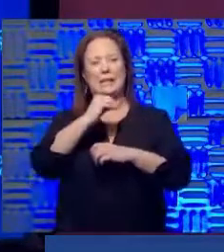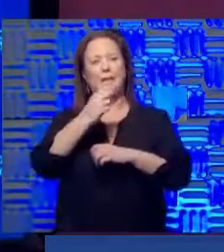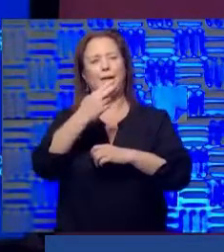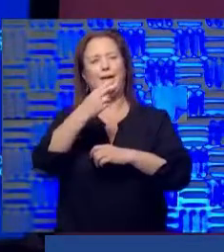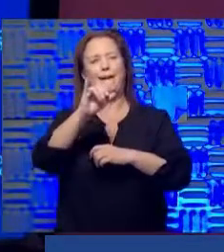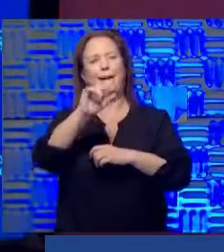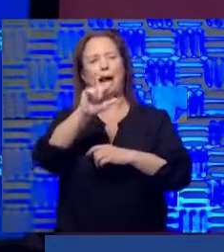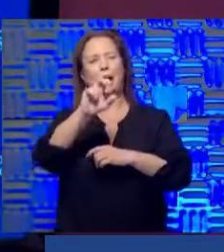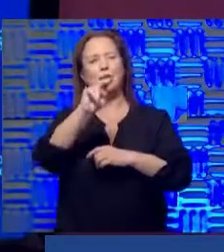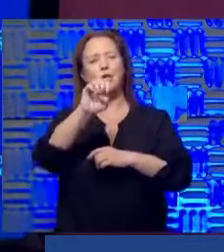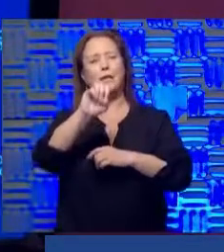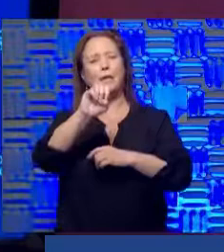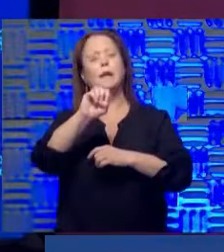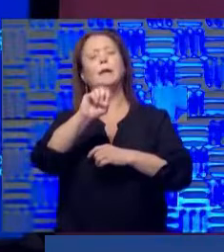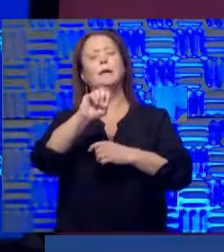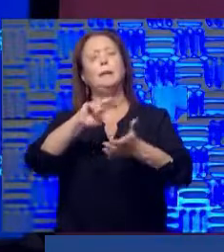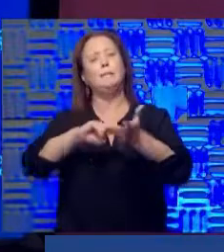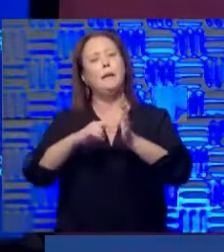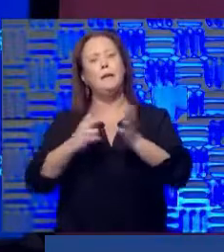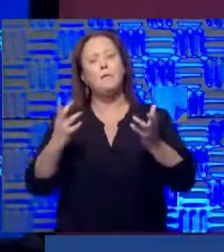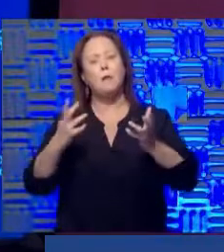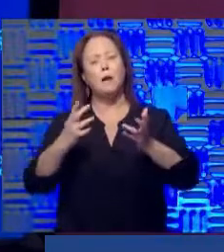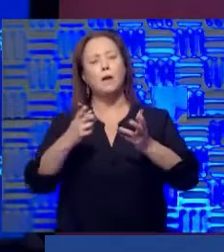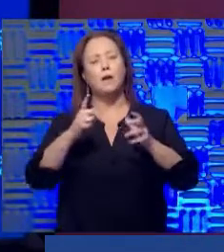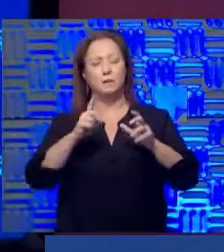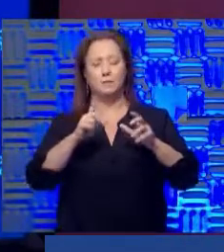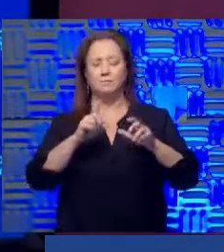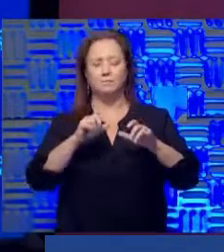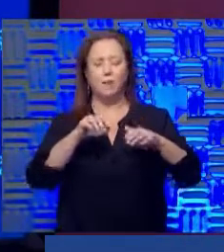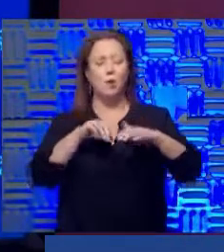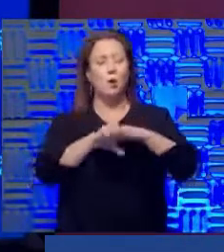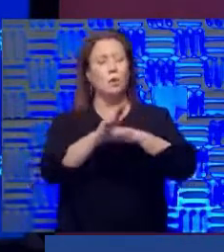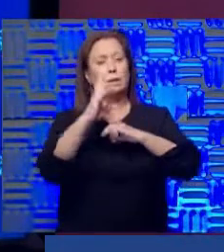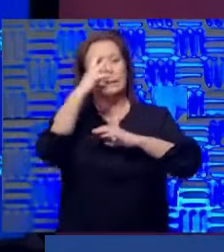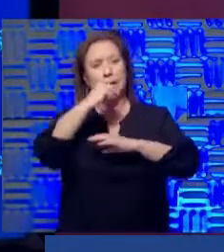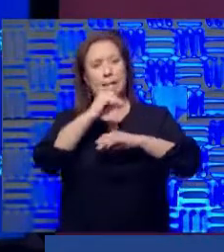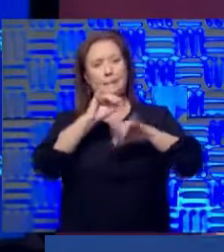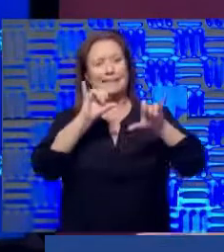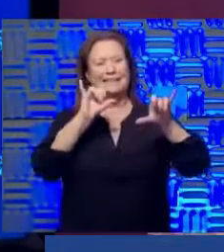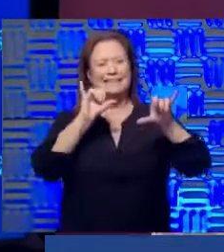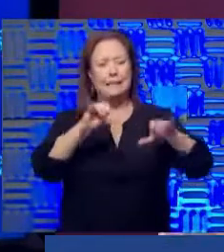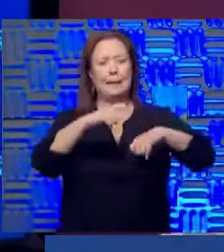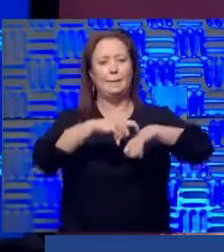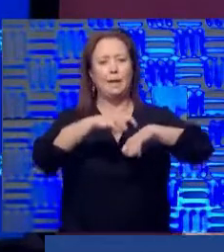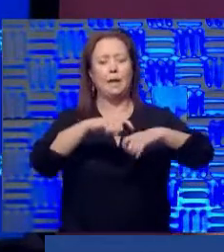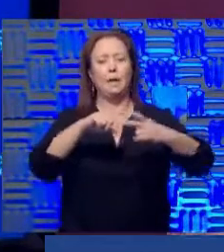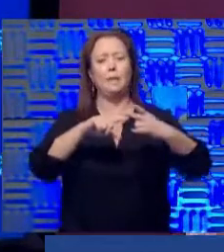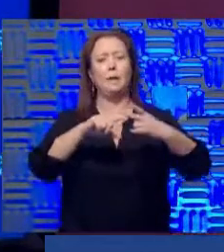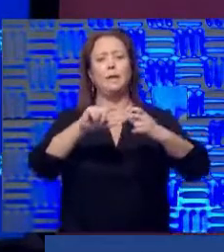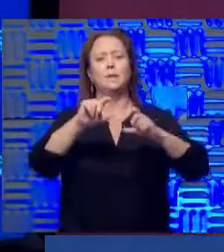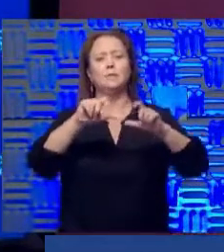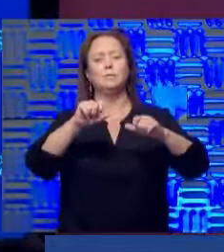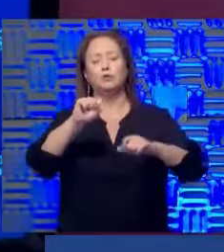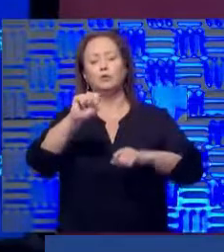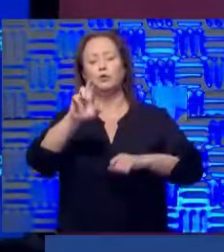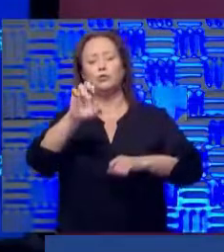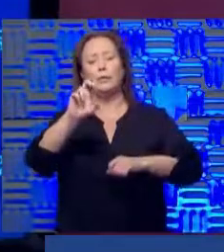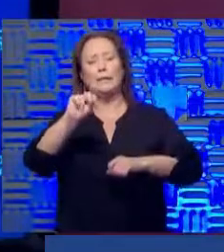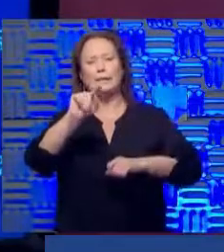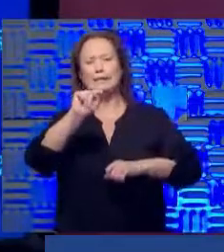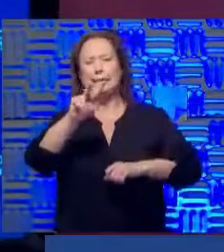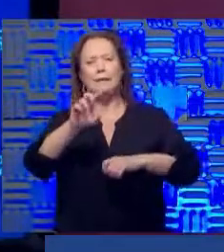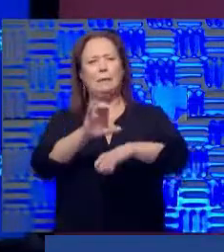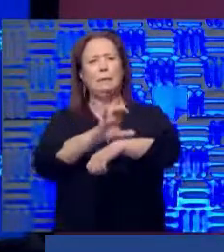is maintaining a routine, going to bed at the same time, keeping the screens off an hour before bed,